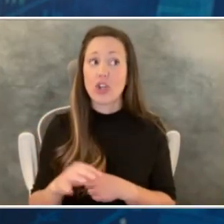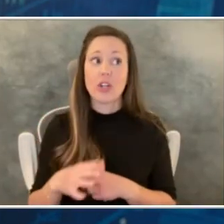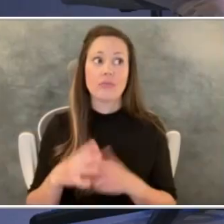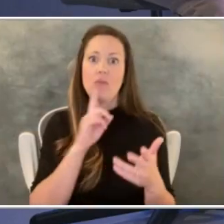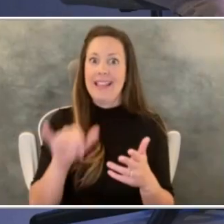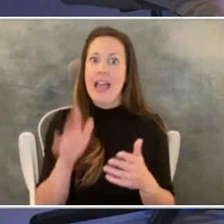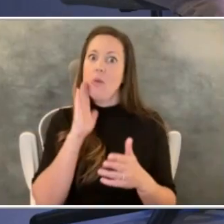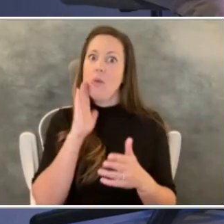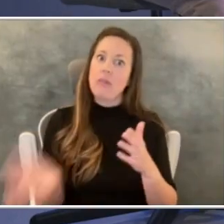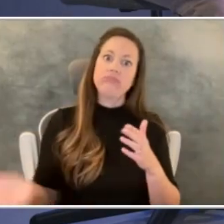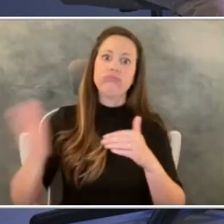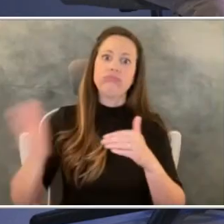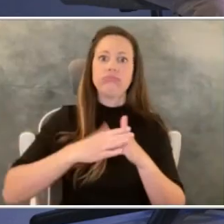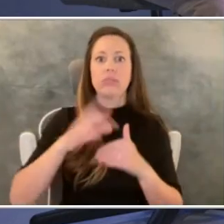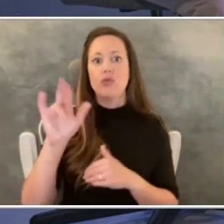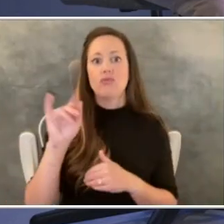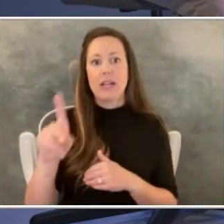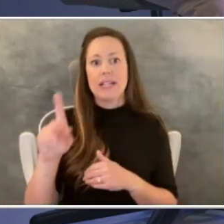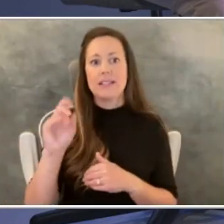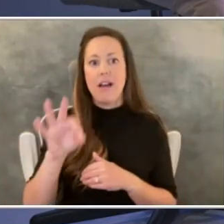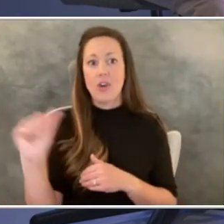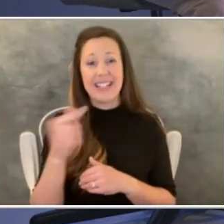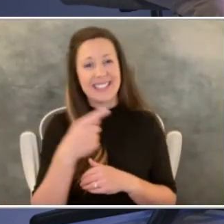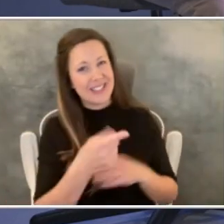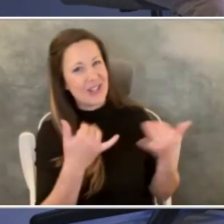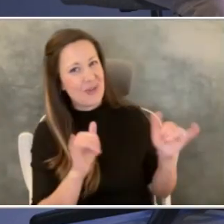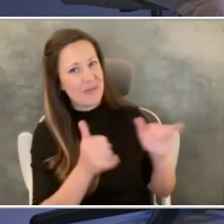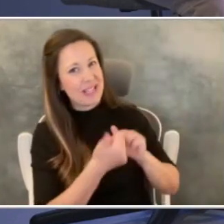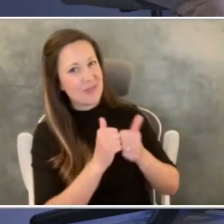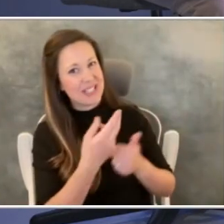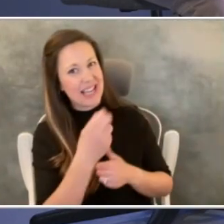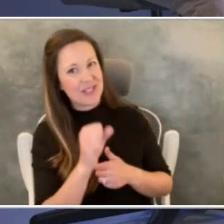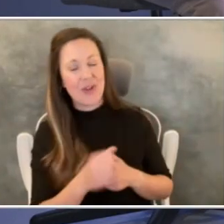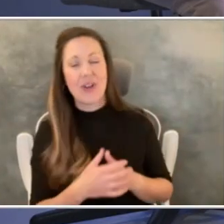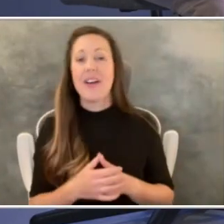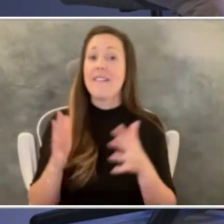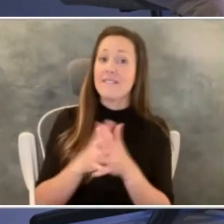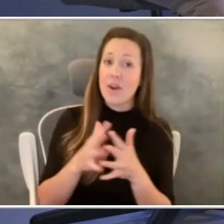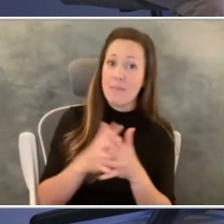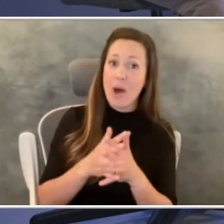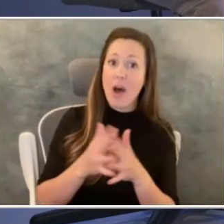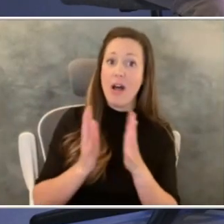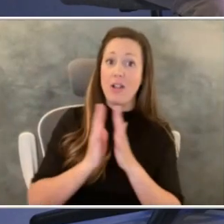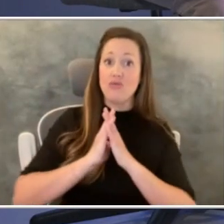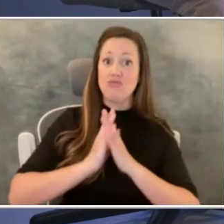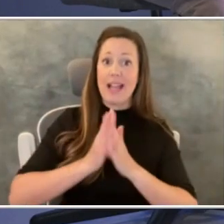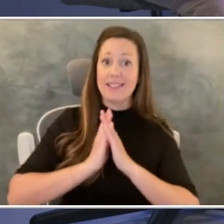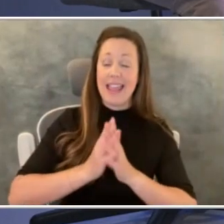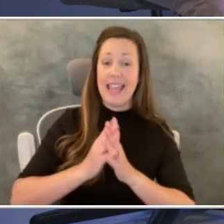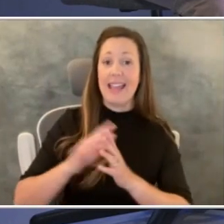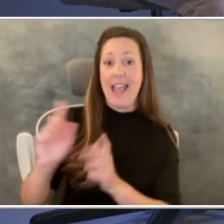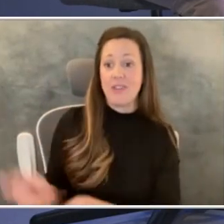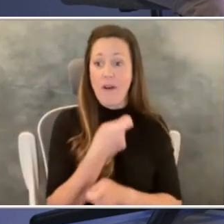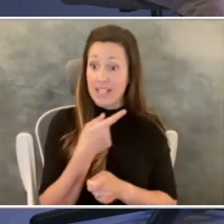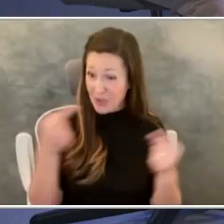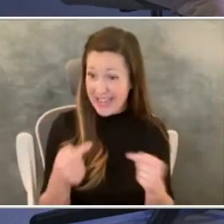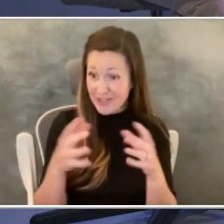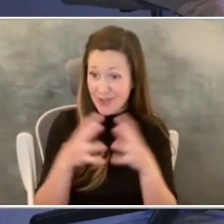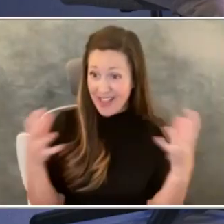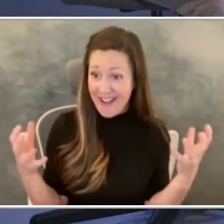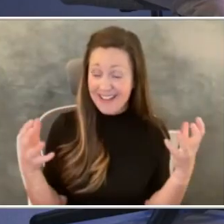Did you play sports in high school? What did you play? Football, wrestled, and golf. Did you get injured a lot? I actually did okay. You did?